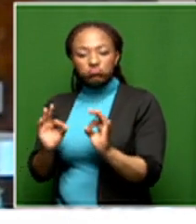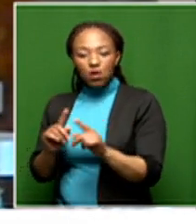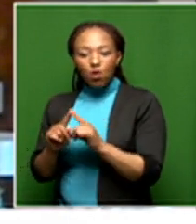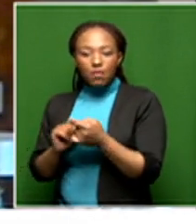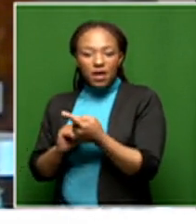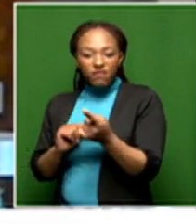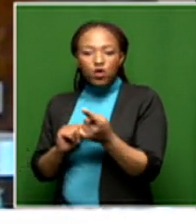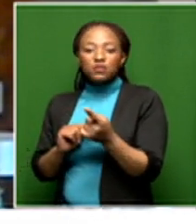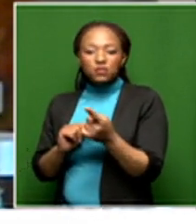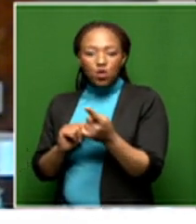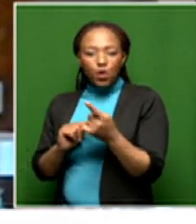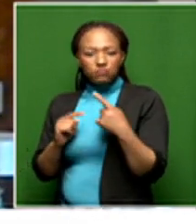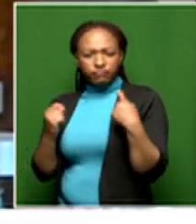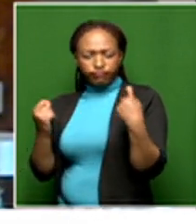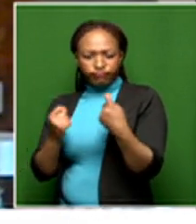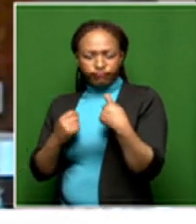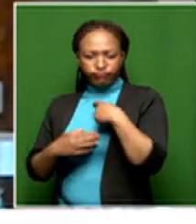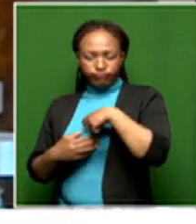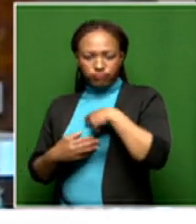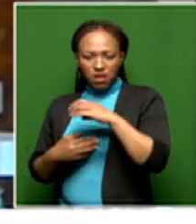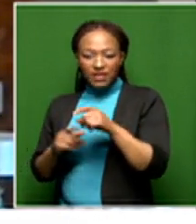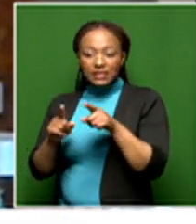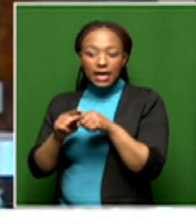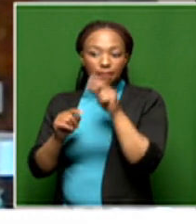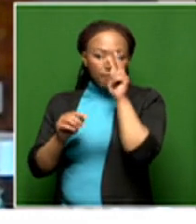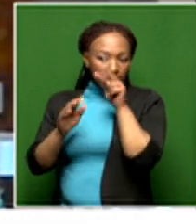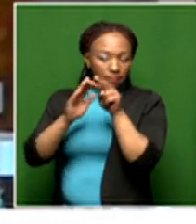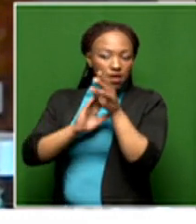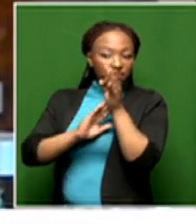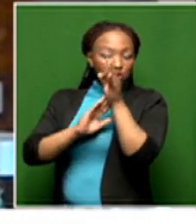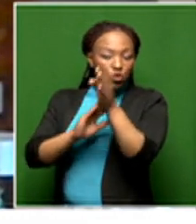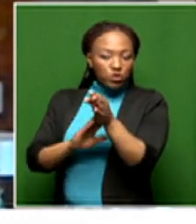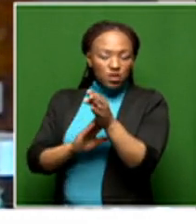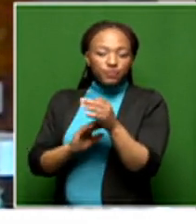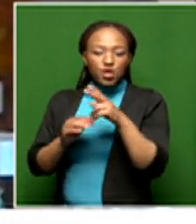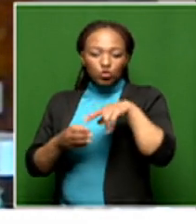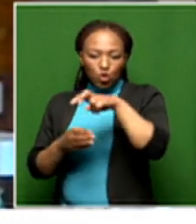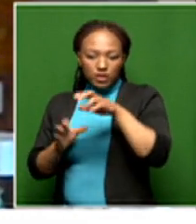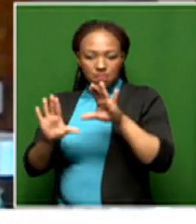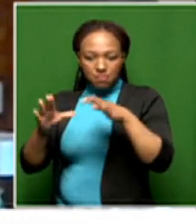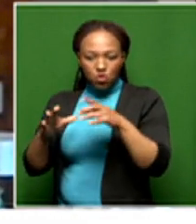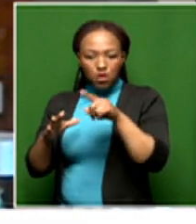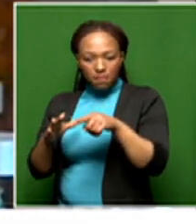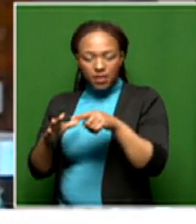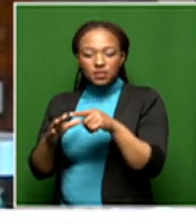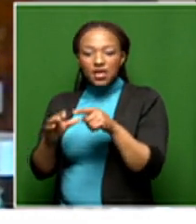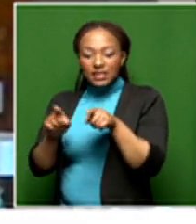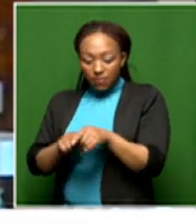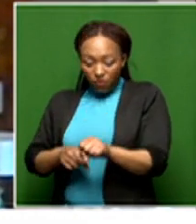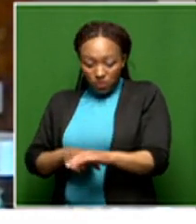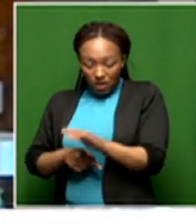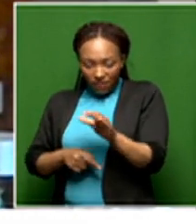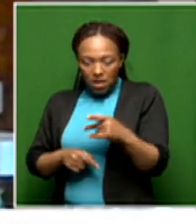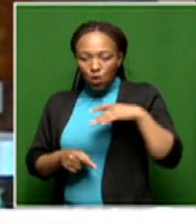has to recalibrate on pricing. And for the foreseeable future, all of the tourism industry will really get its bread and butter from domestic side.